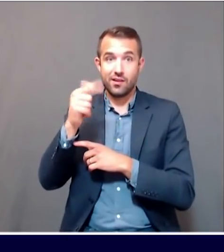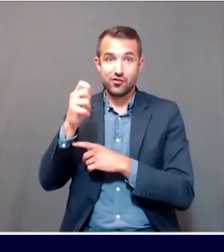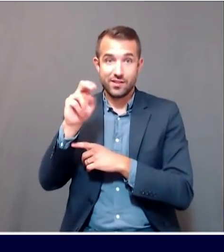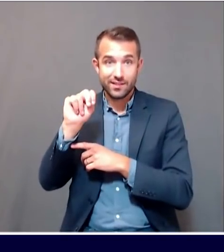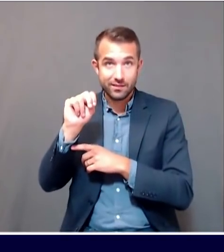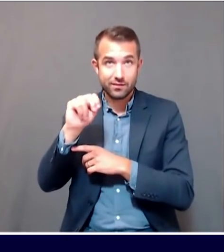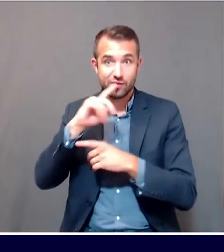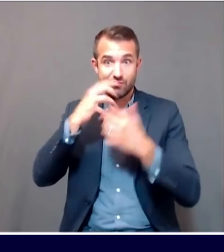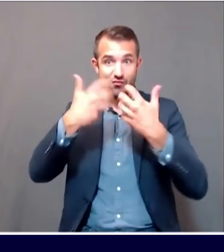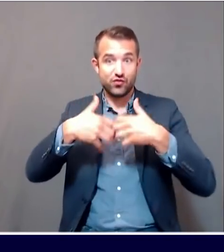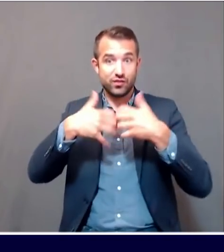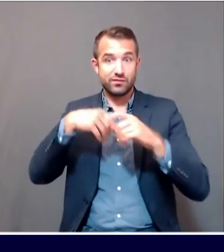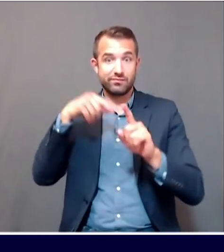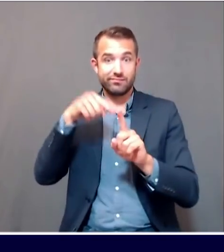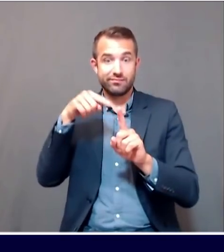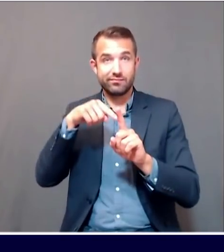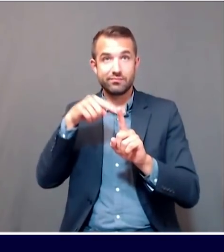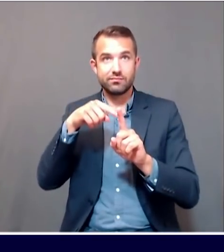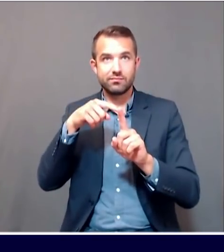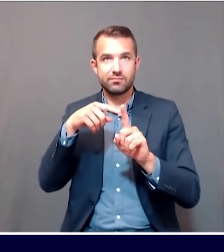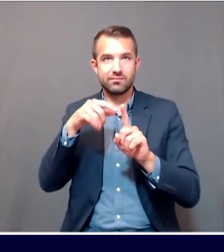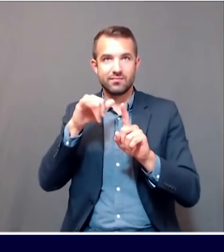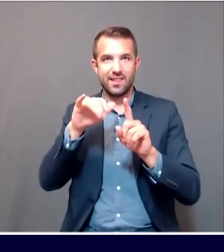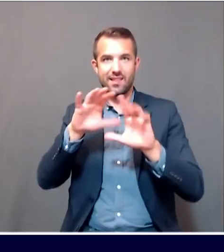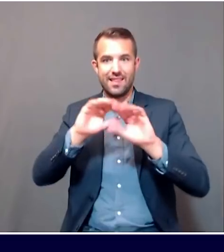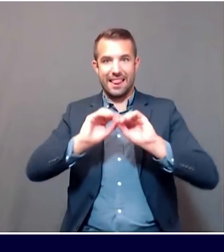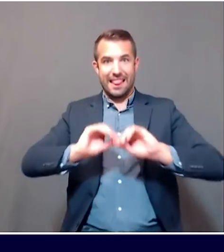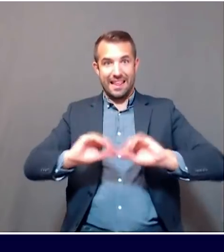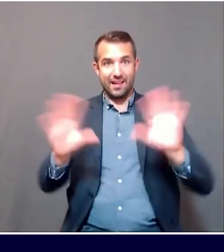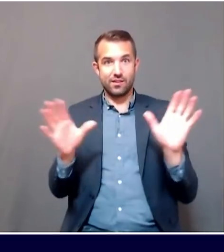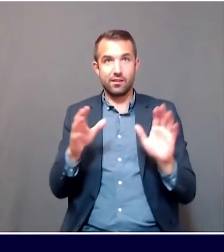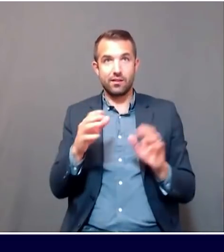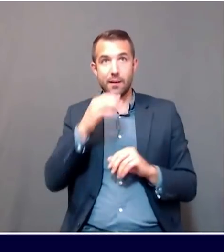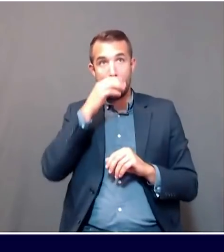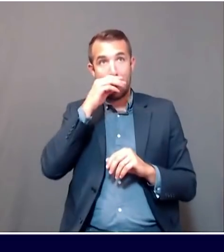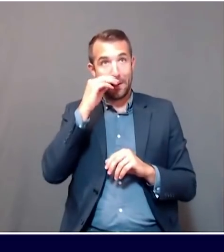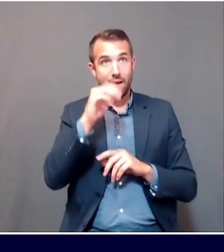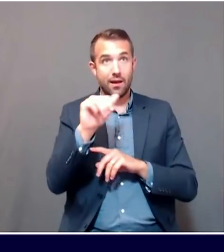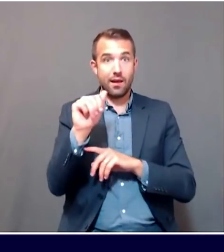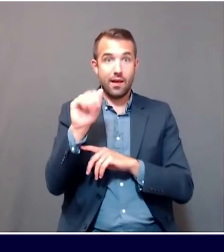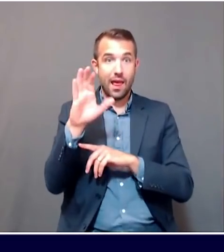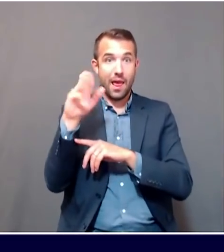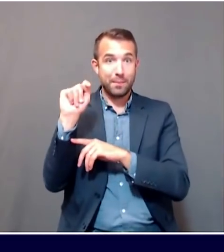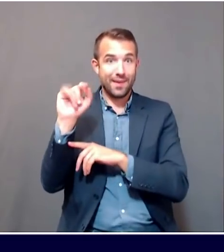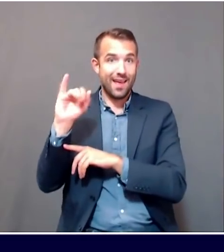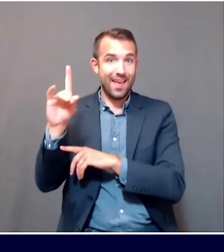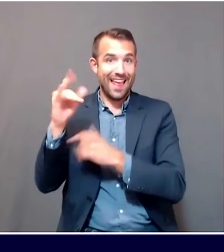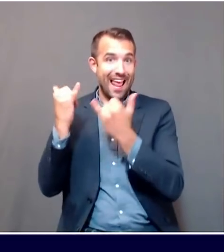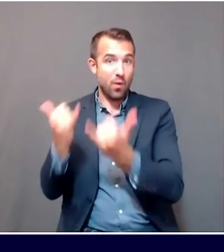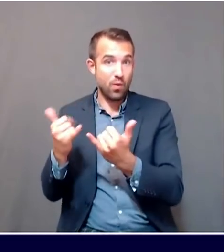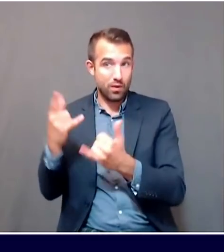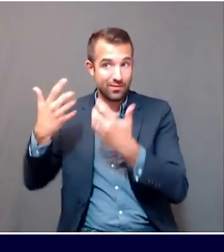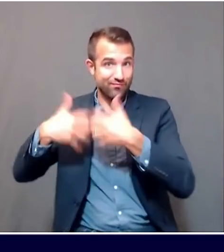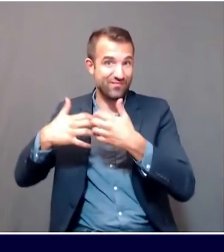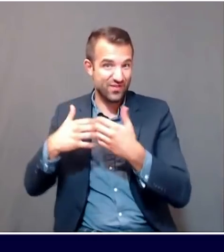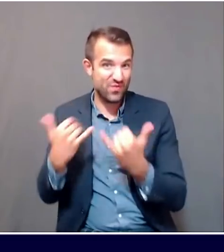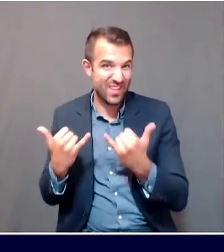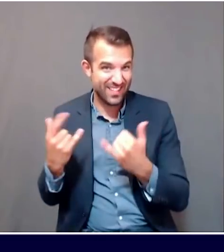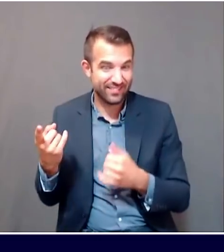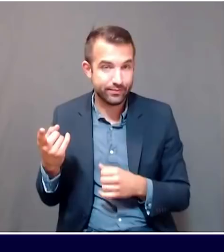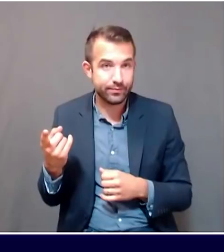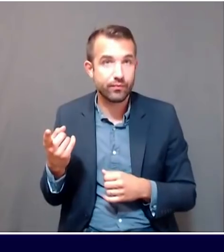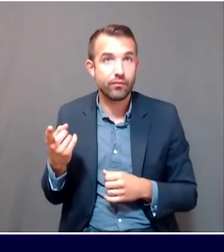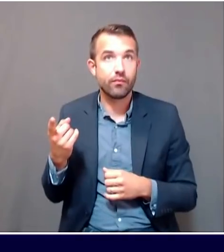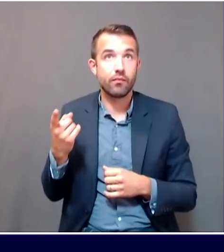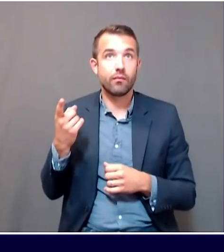separate and distinct from the Abbott ID Now machine. The antigen machines are best used with individuals who have symptoms,